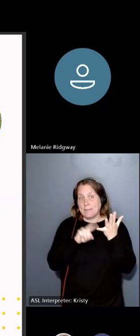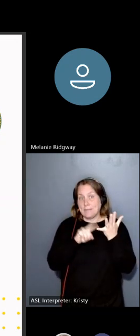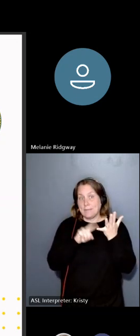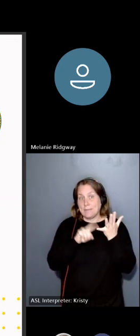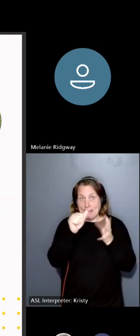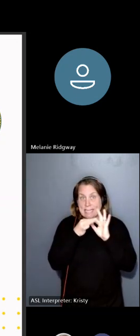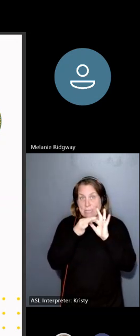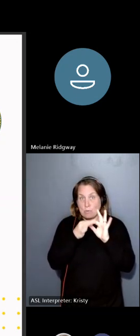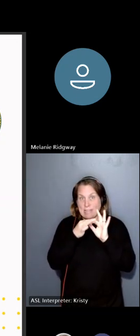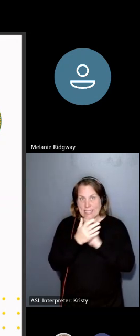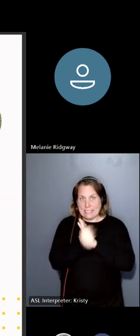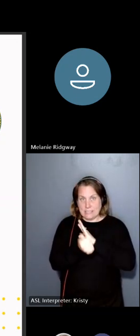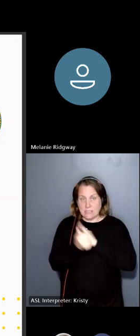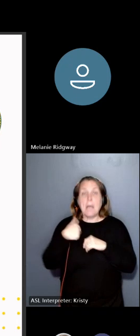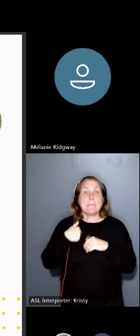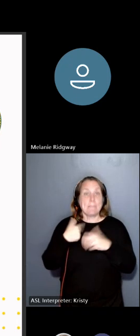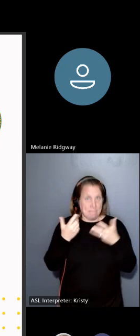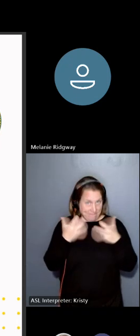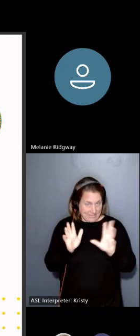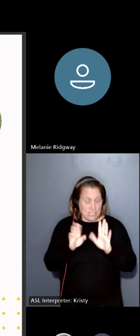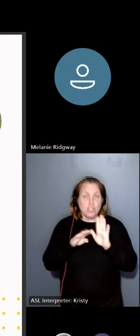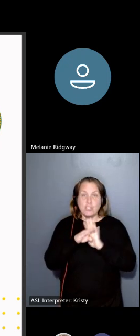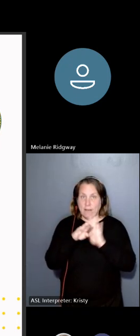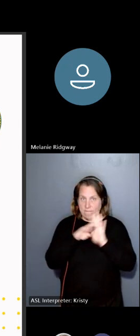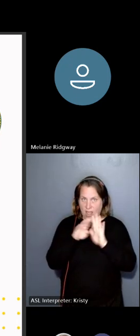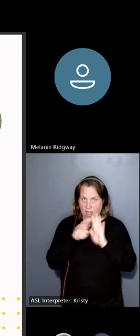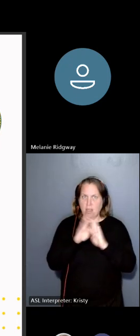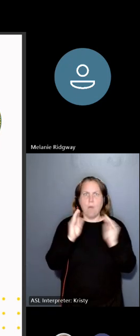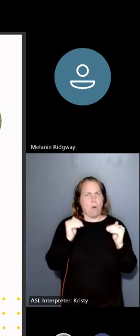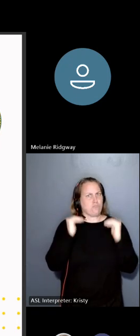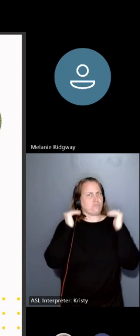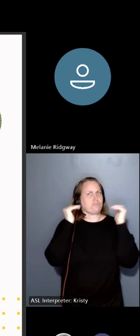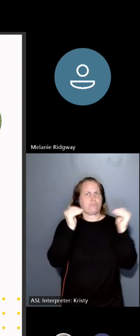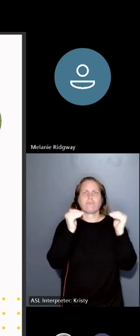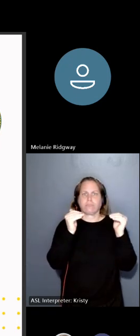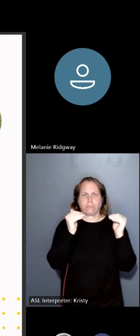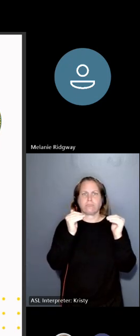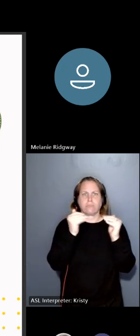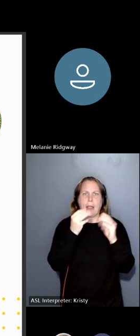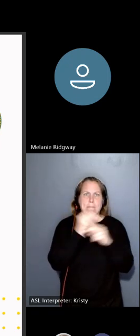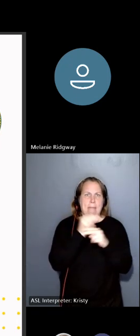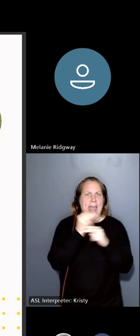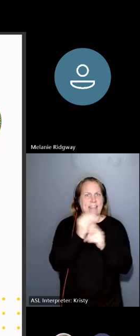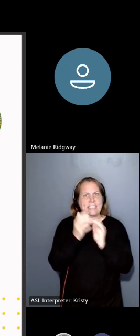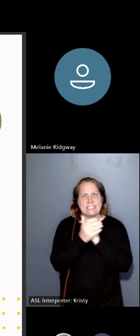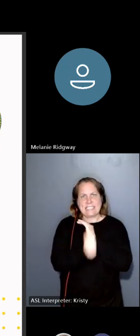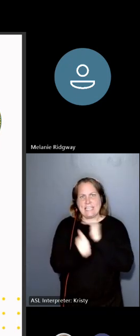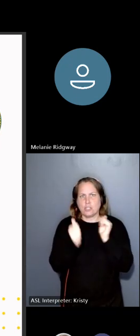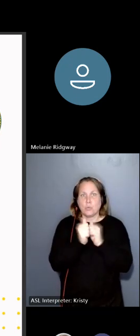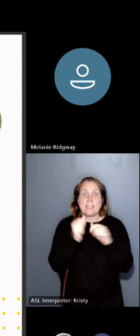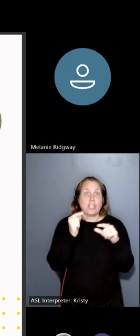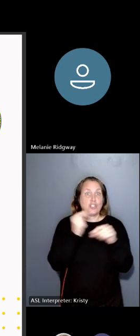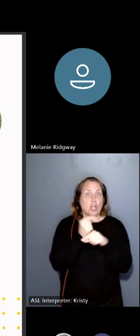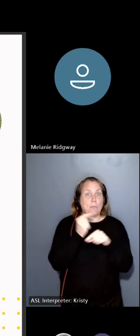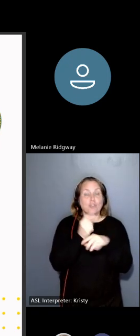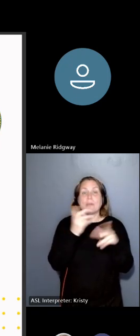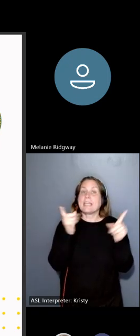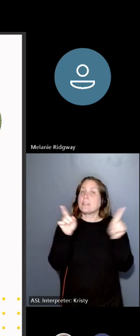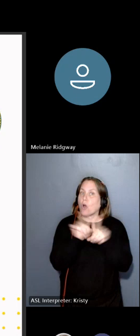developed advanced math skills in geometry, calculation, and precision